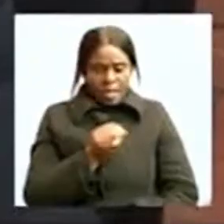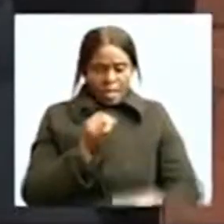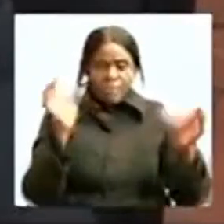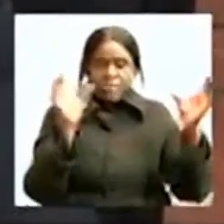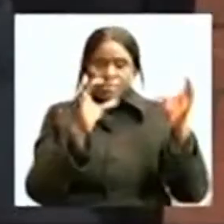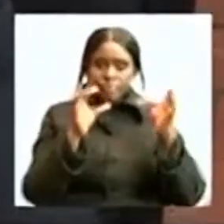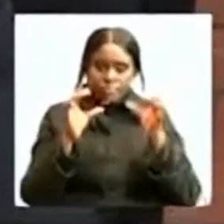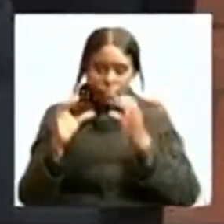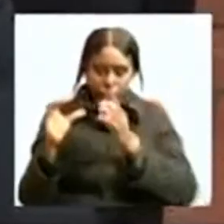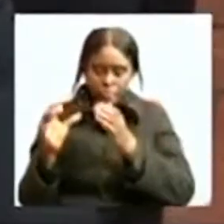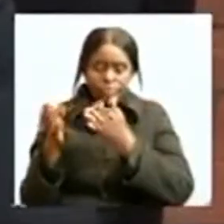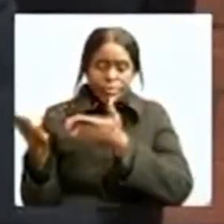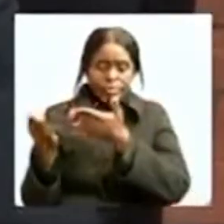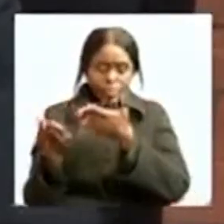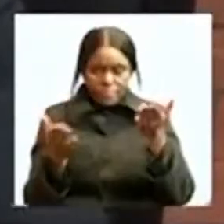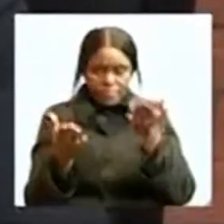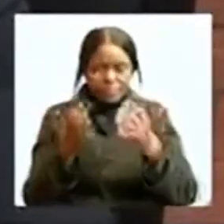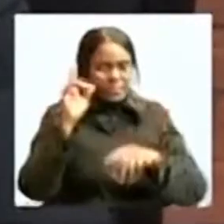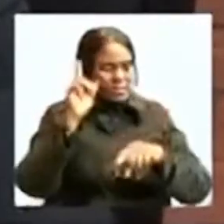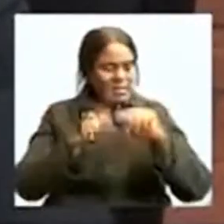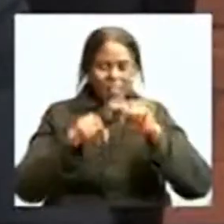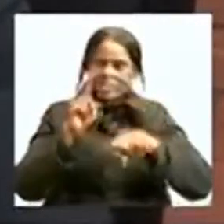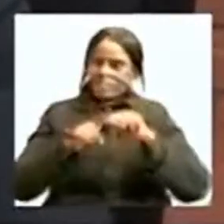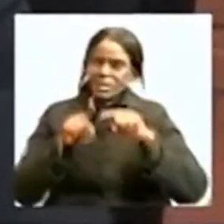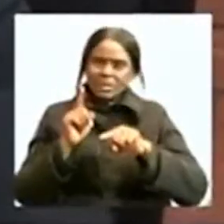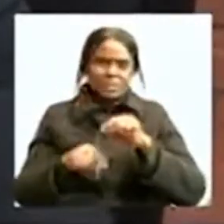councils cannot,